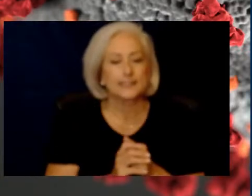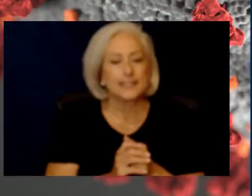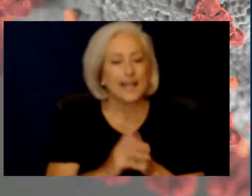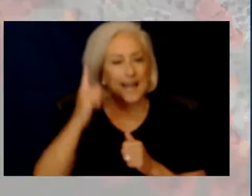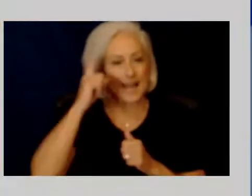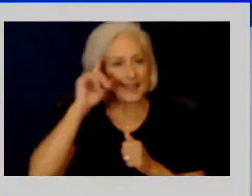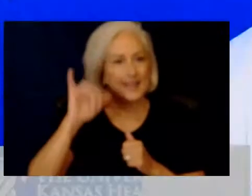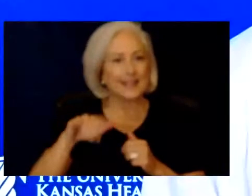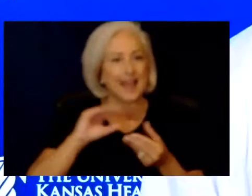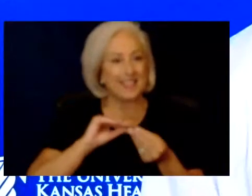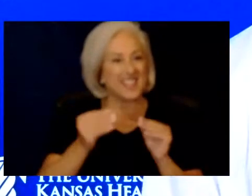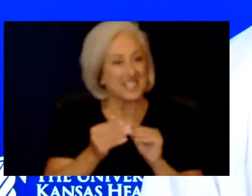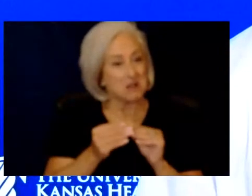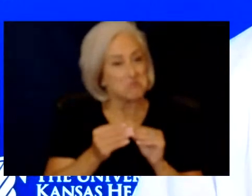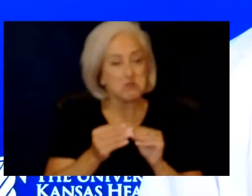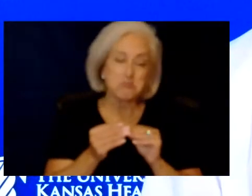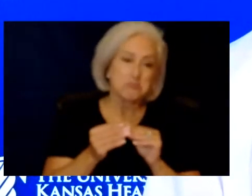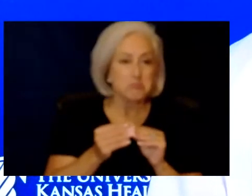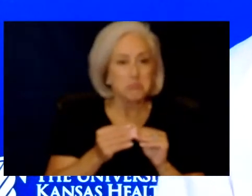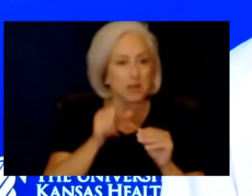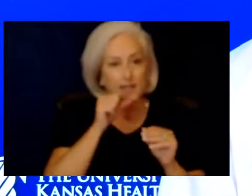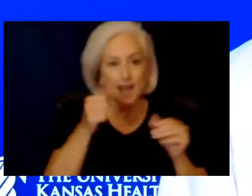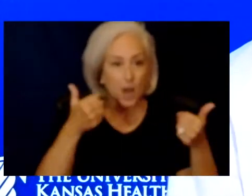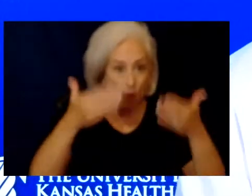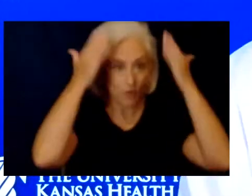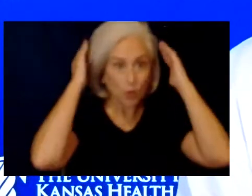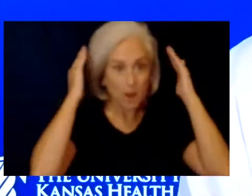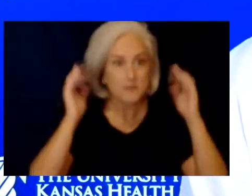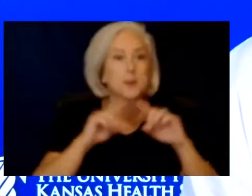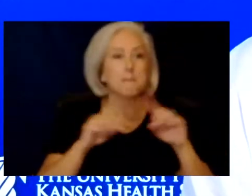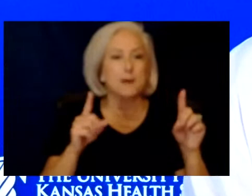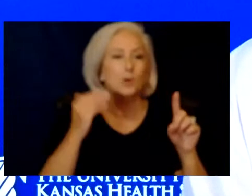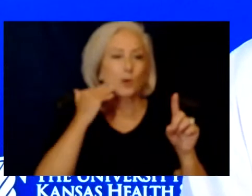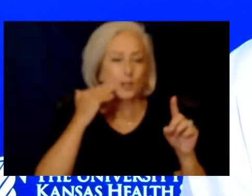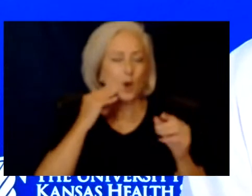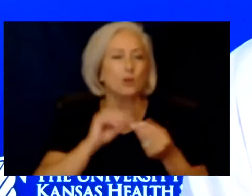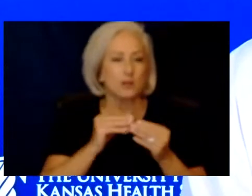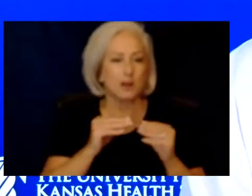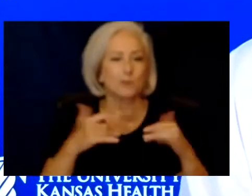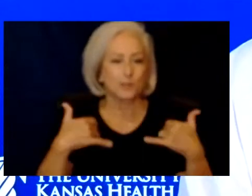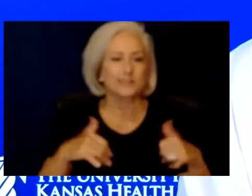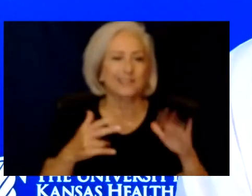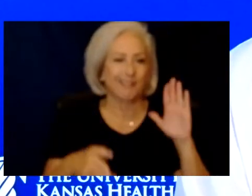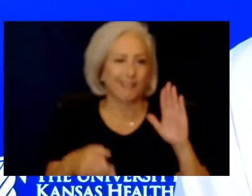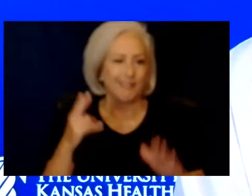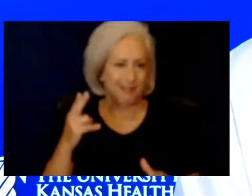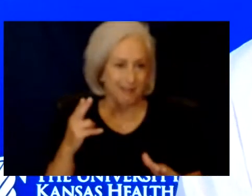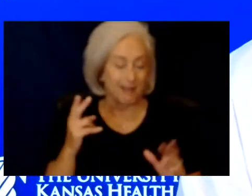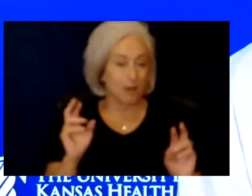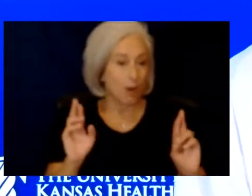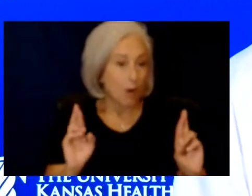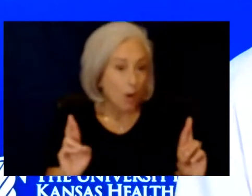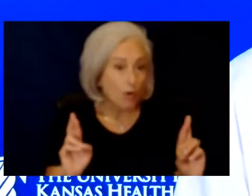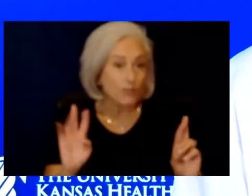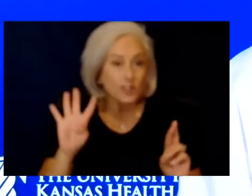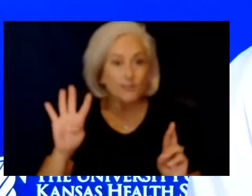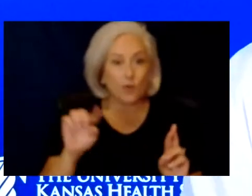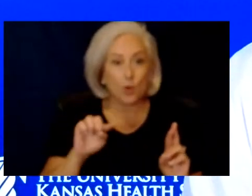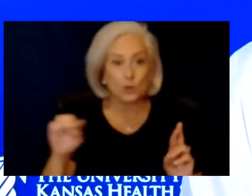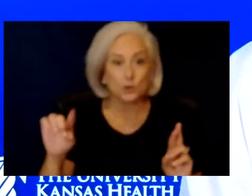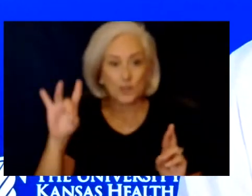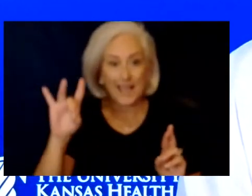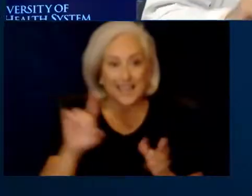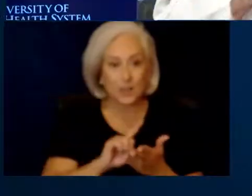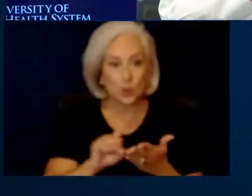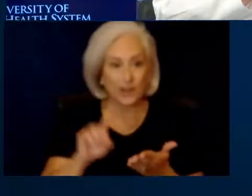haven't gotten too overwhelming, but we know it's continued to be high. So hopefully we can still see maybe in the next 4 to 8 weeks a decrease. I sure